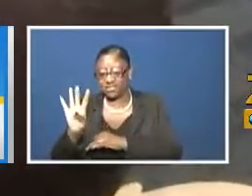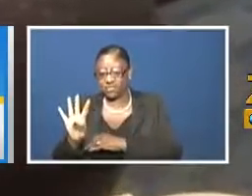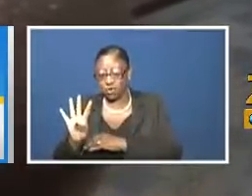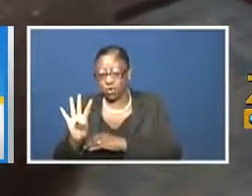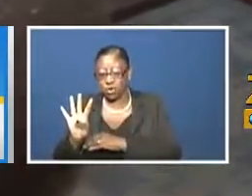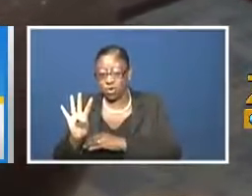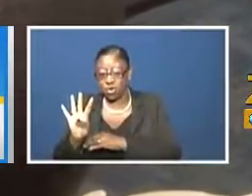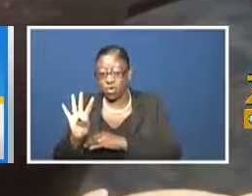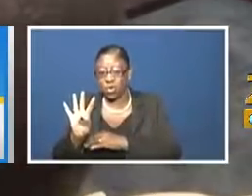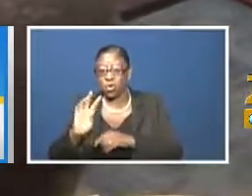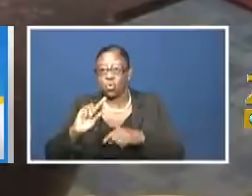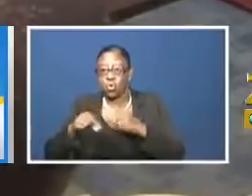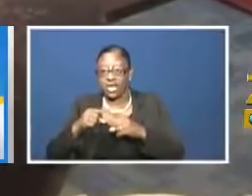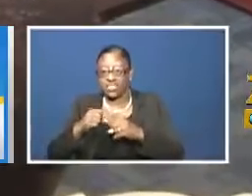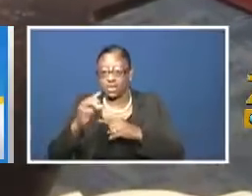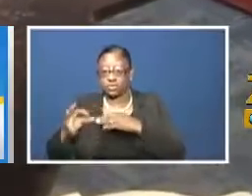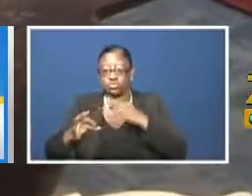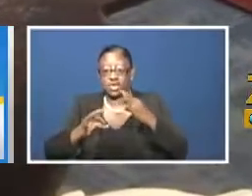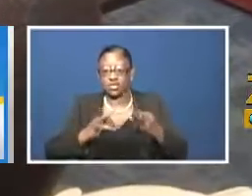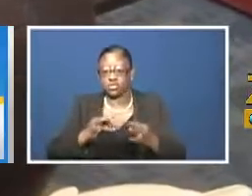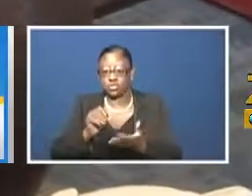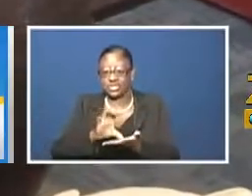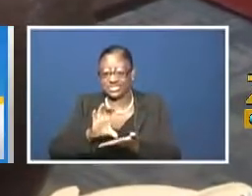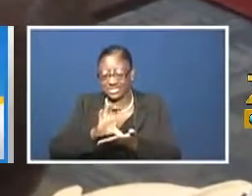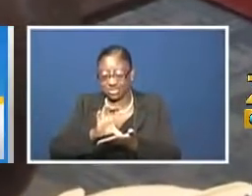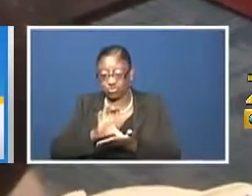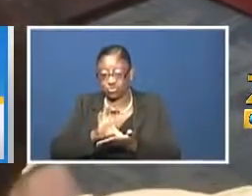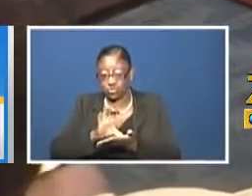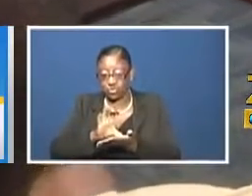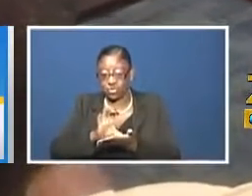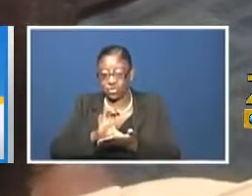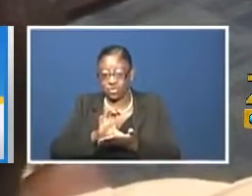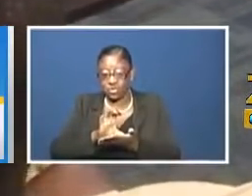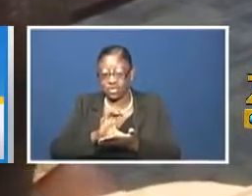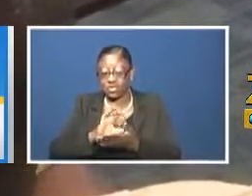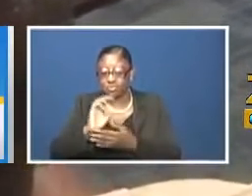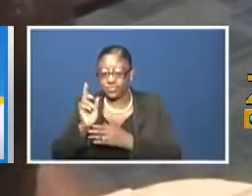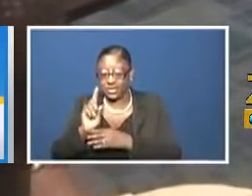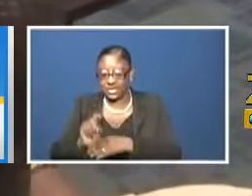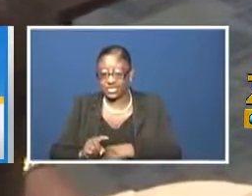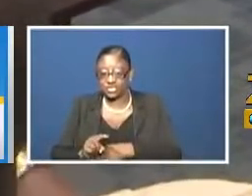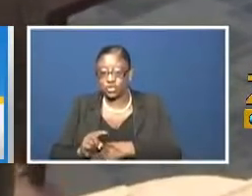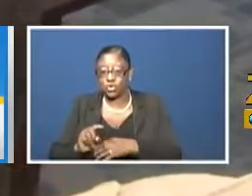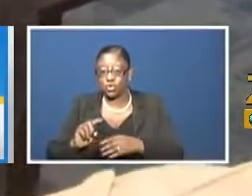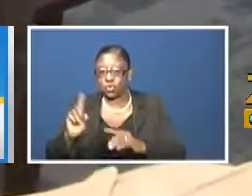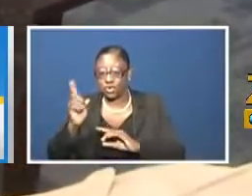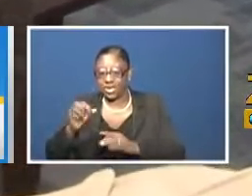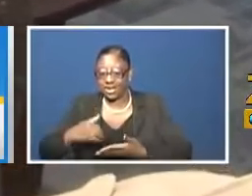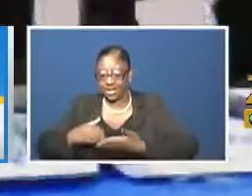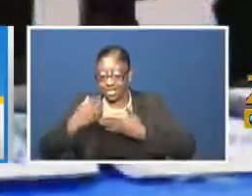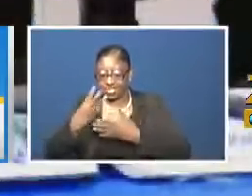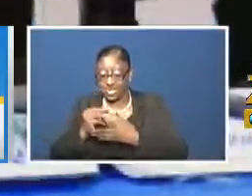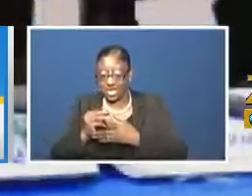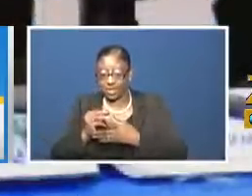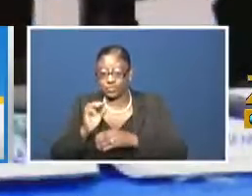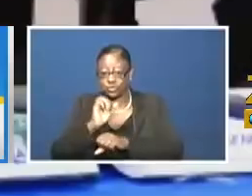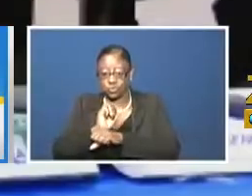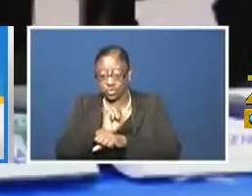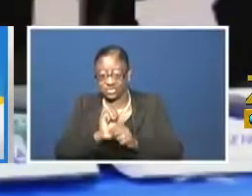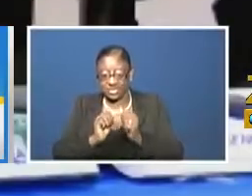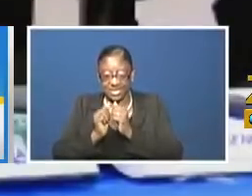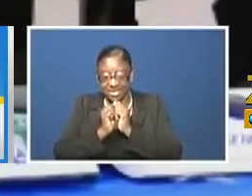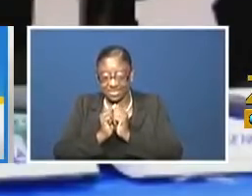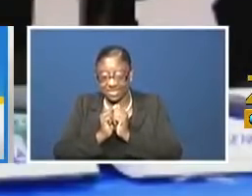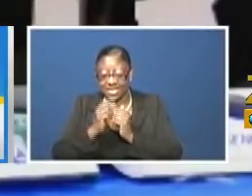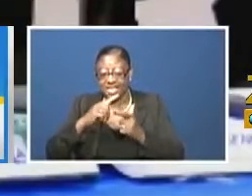then rookies, were transferred to the Central Detective Unit, a move that molded their policing careers. Years later,